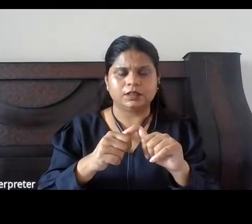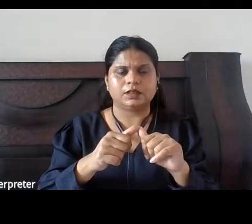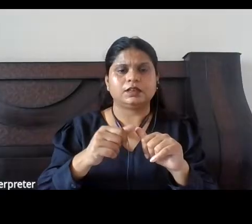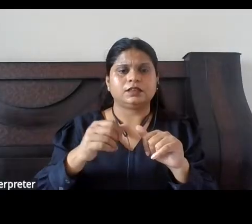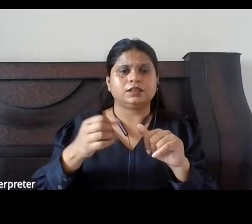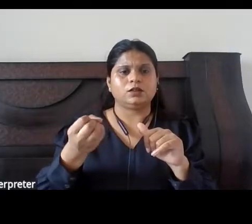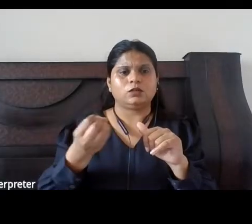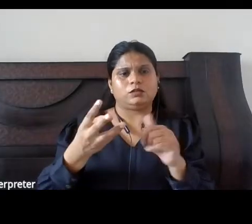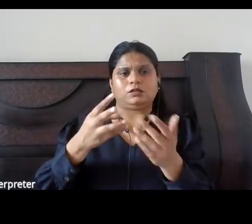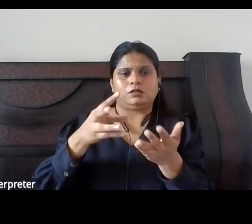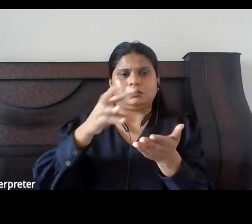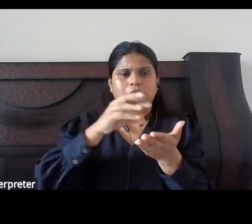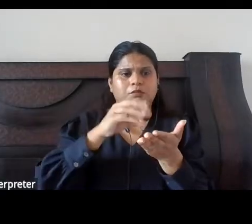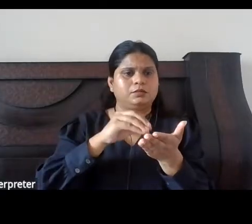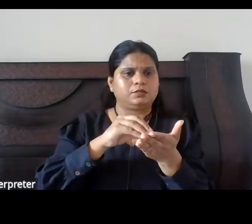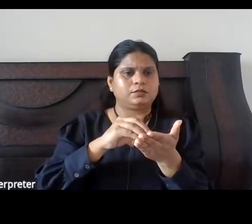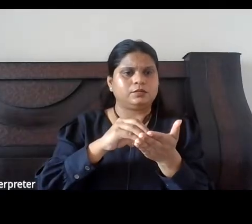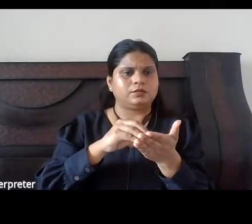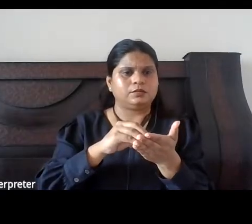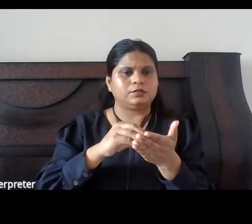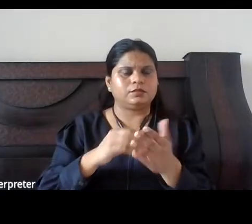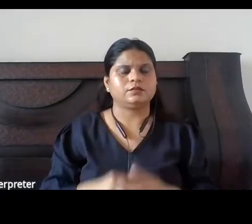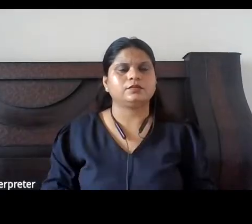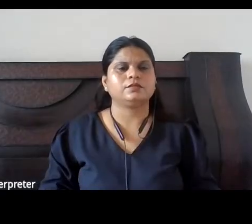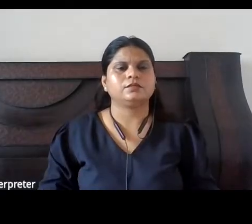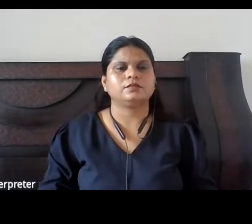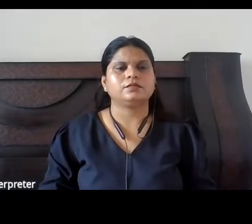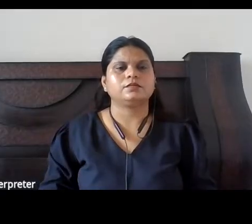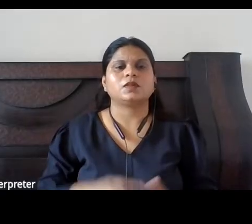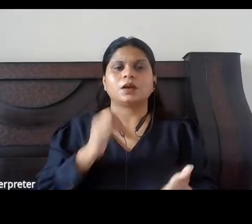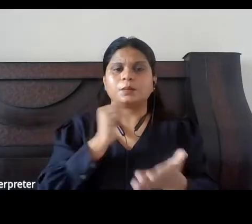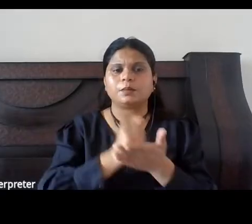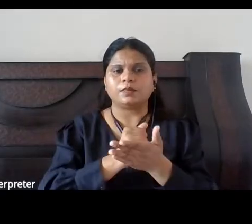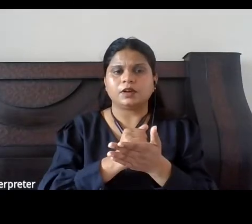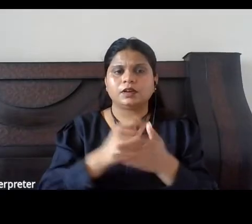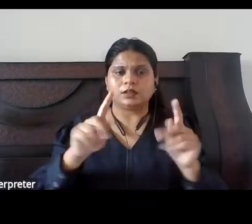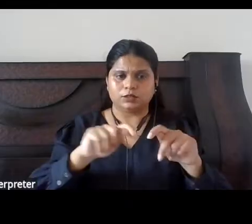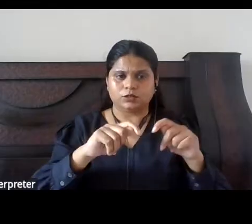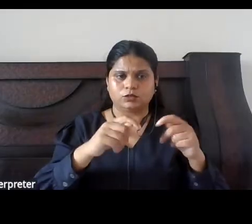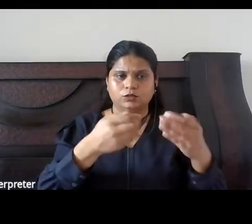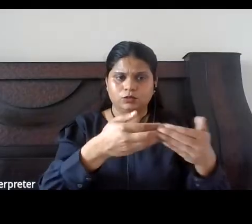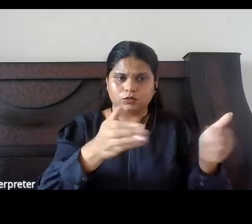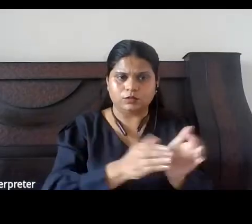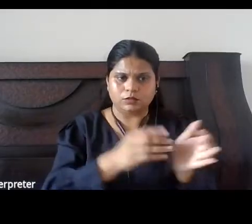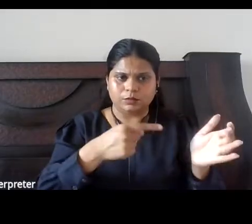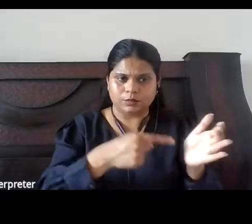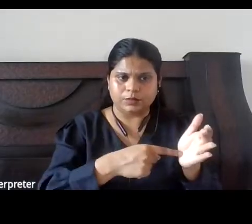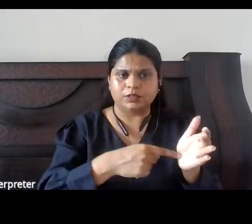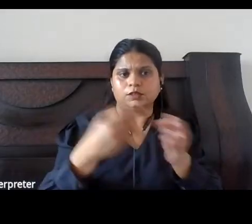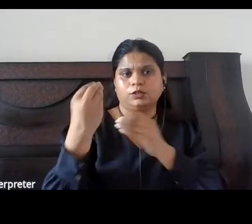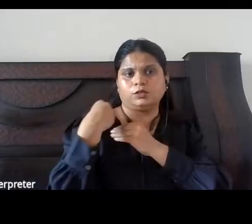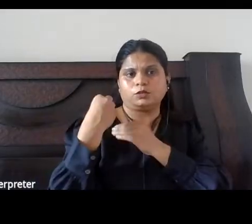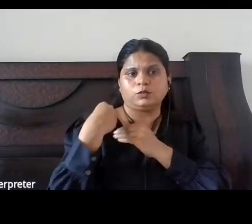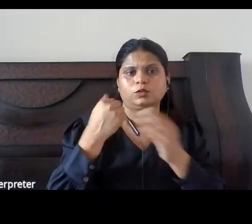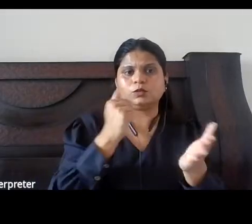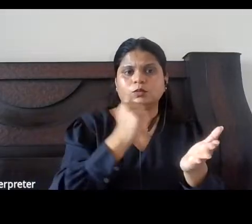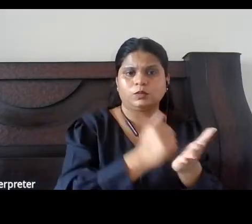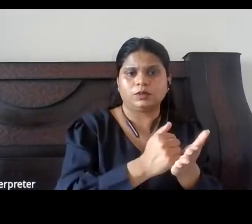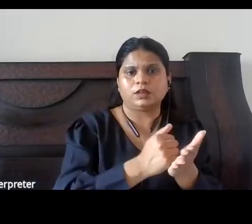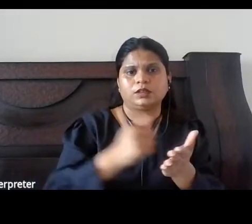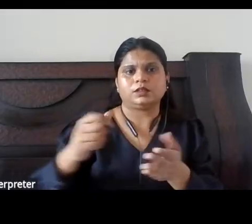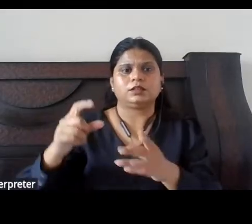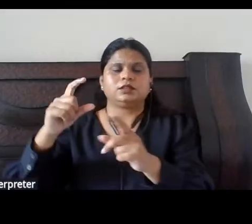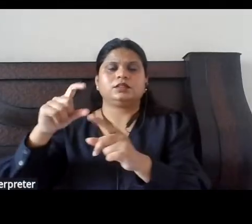must be actionable. For this, we must ensure that committees and task forces responsible for shaping the census